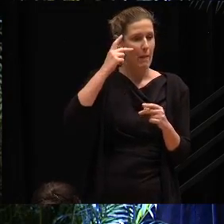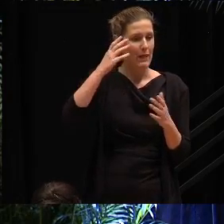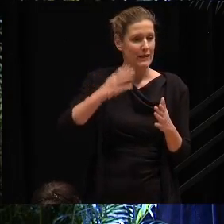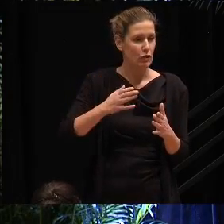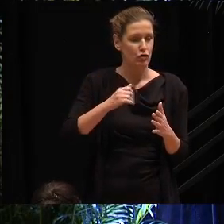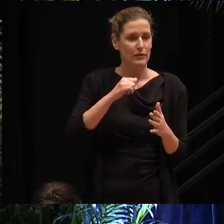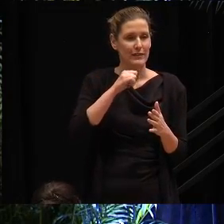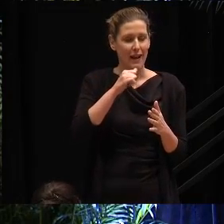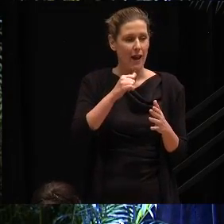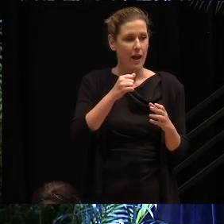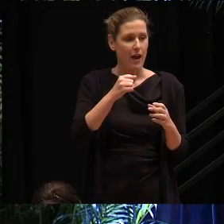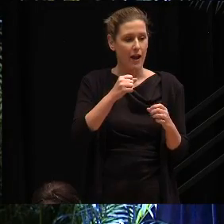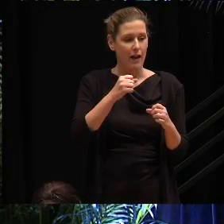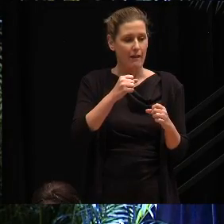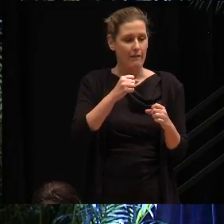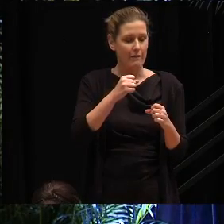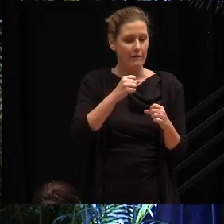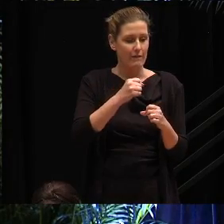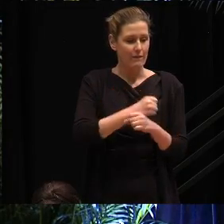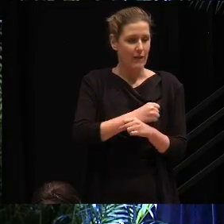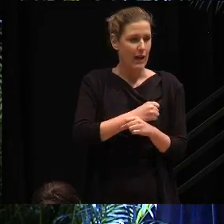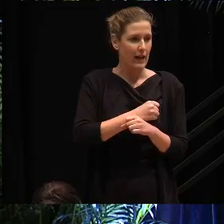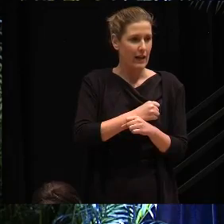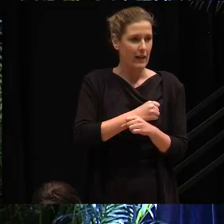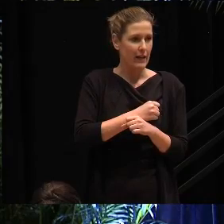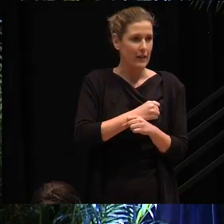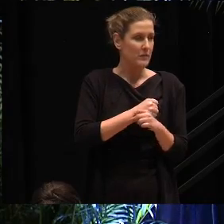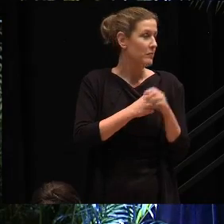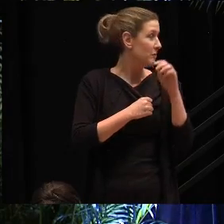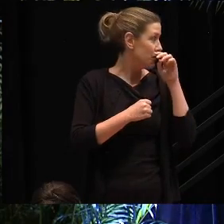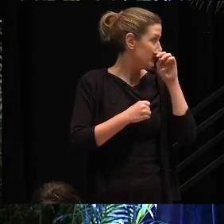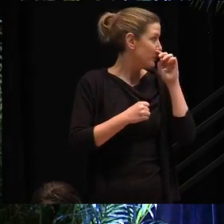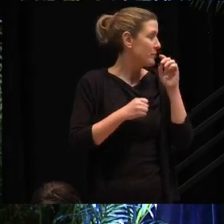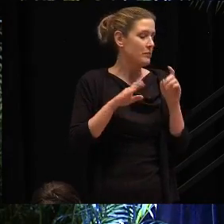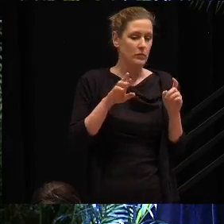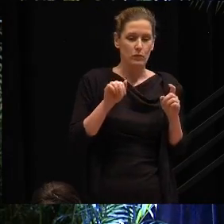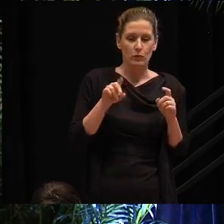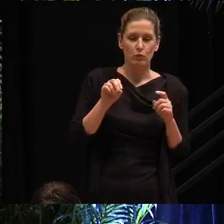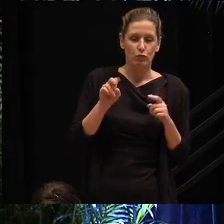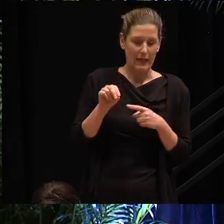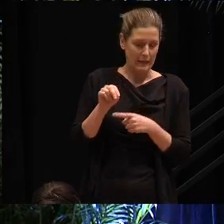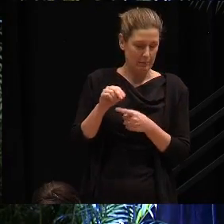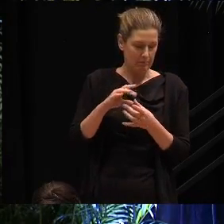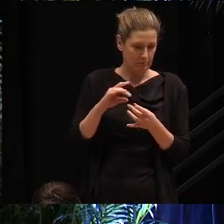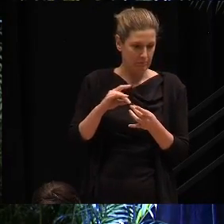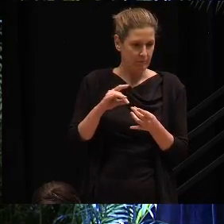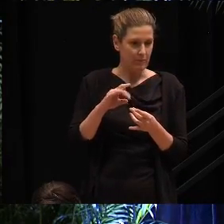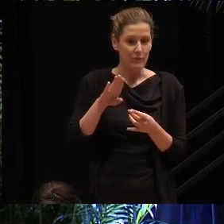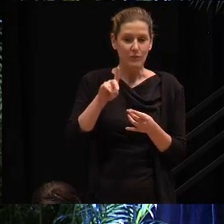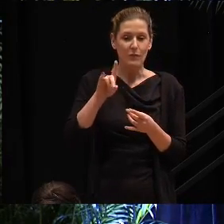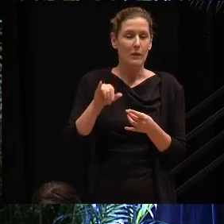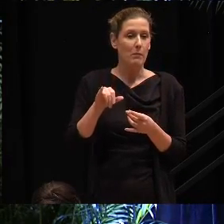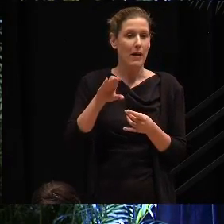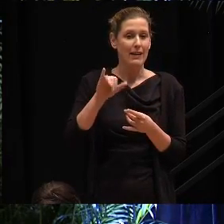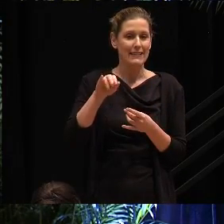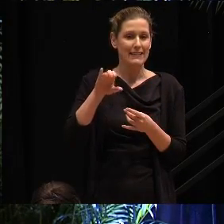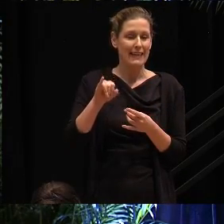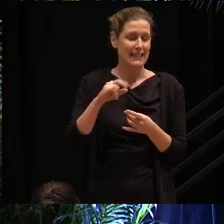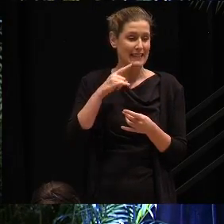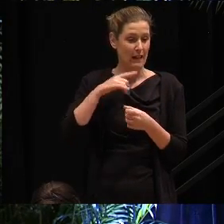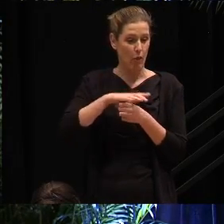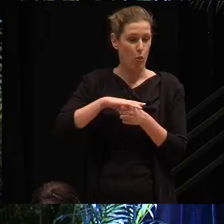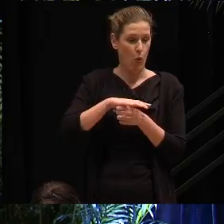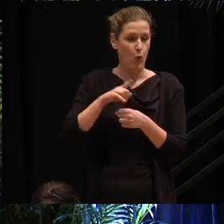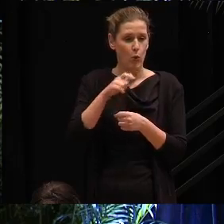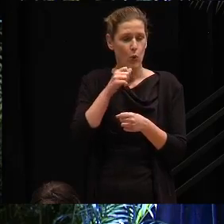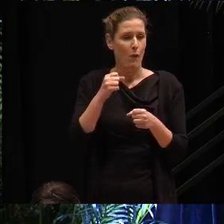their fights because you're. This is Brandon Bell, state Republican chairman. Buddy Cianci said it locally. You don't fight